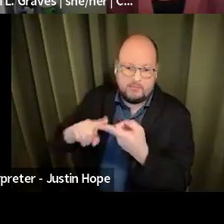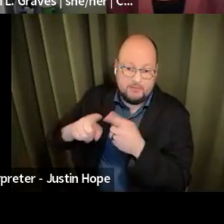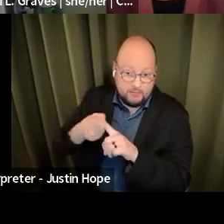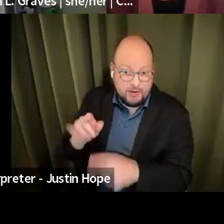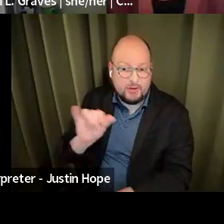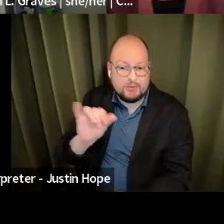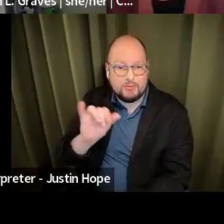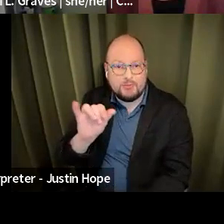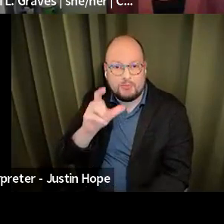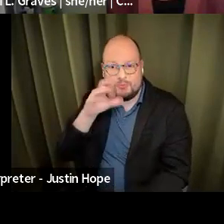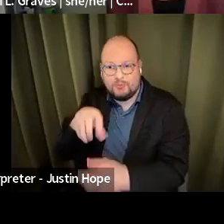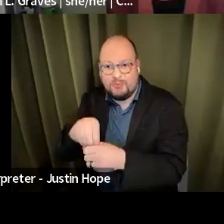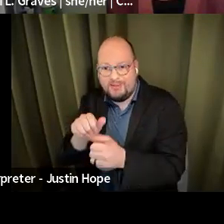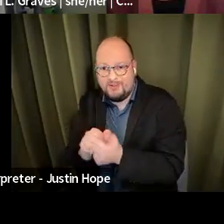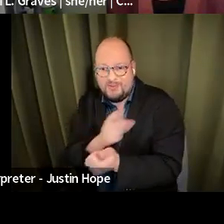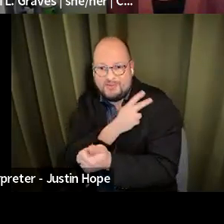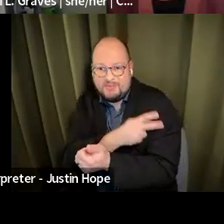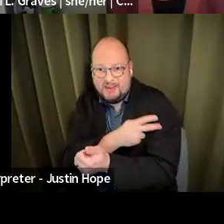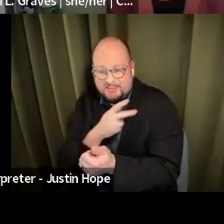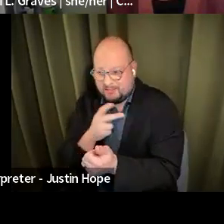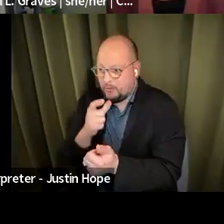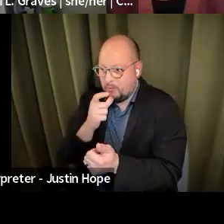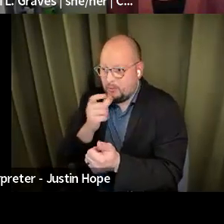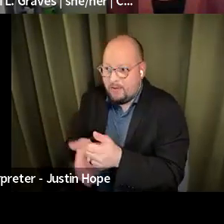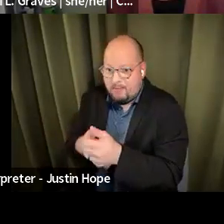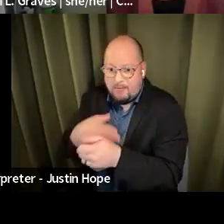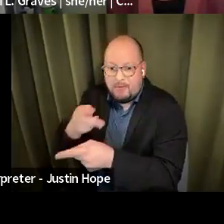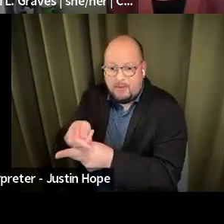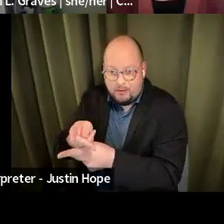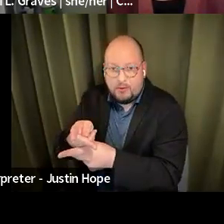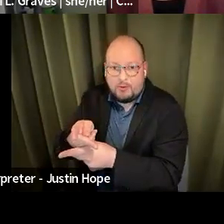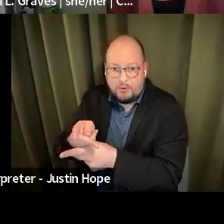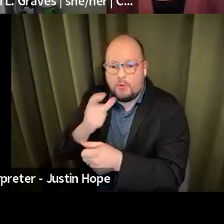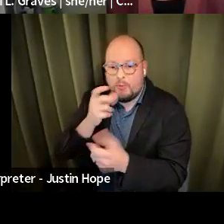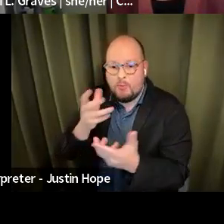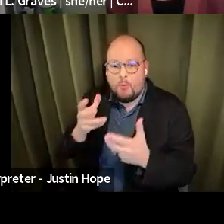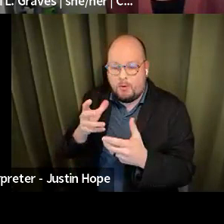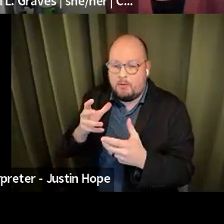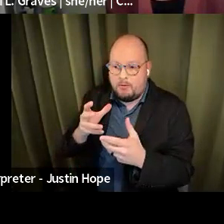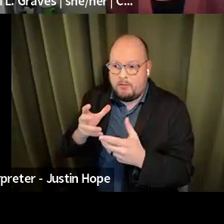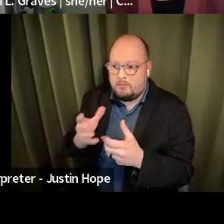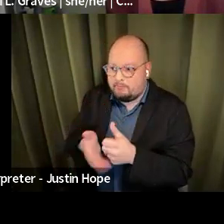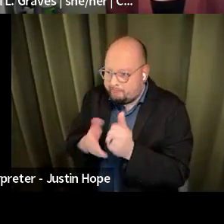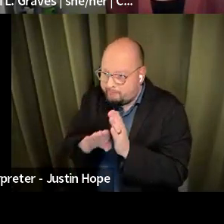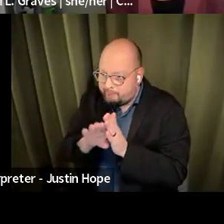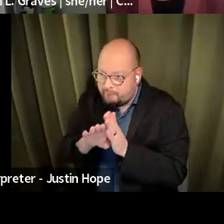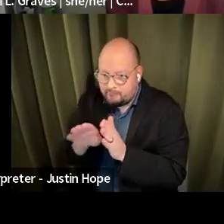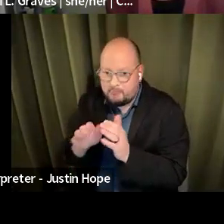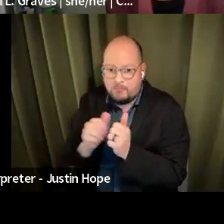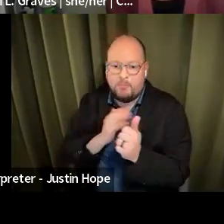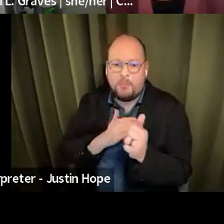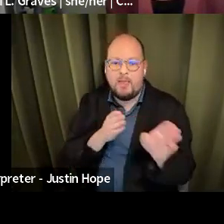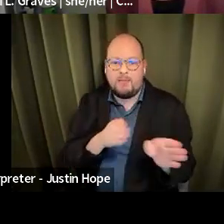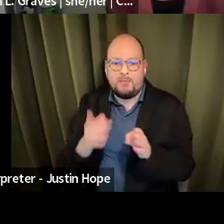are involved in the patient's care or who they would like to be part of the plan for their health care.